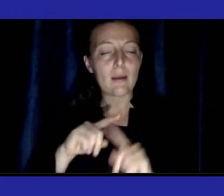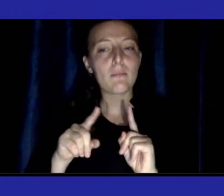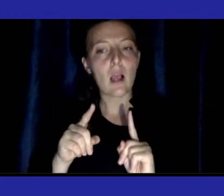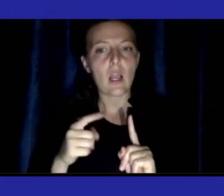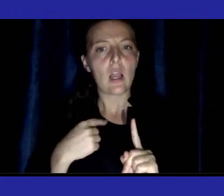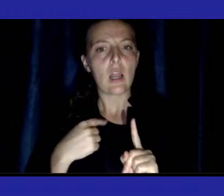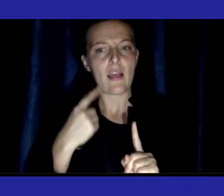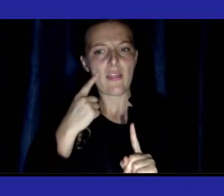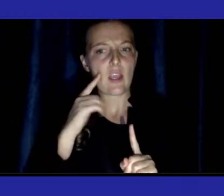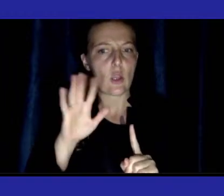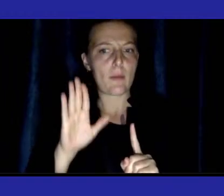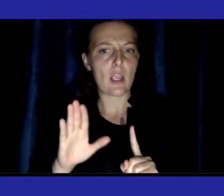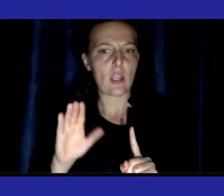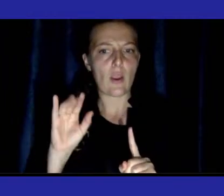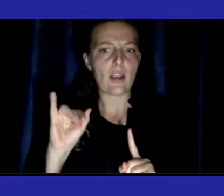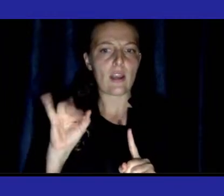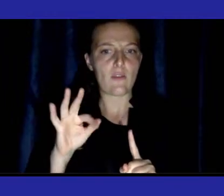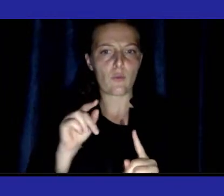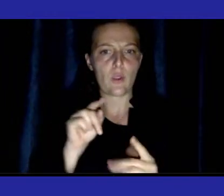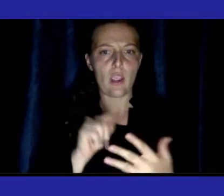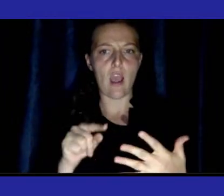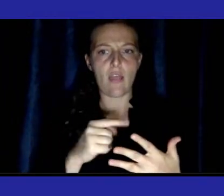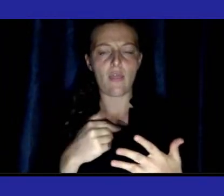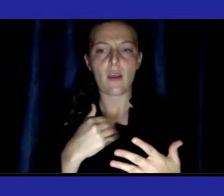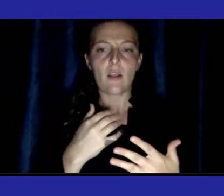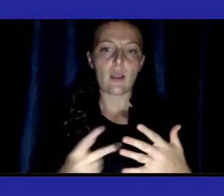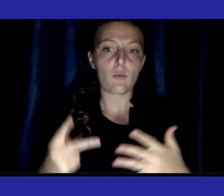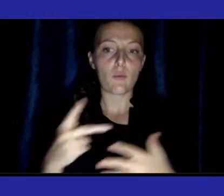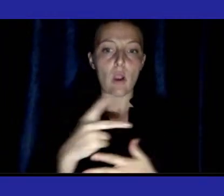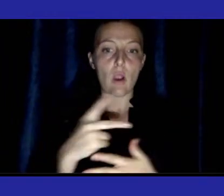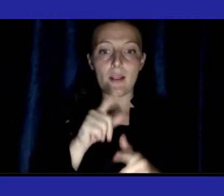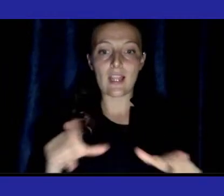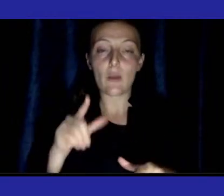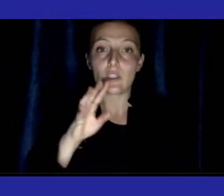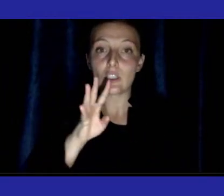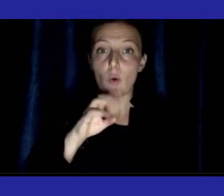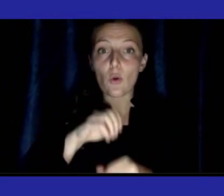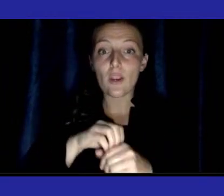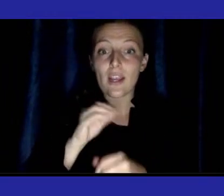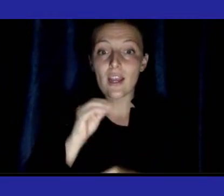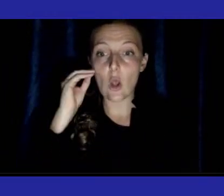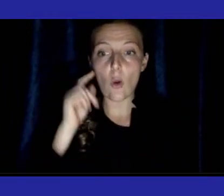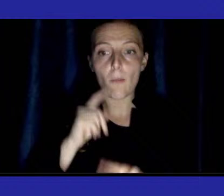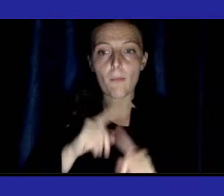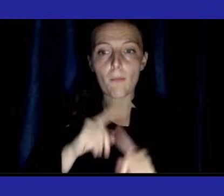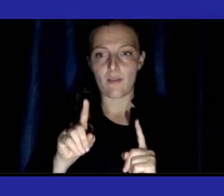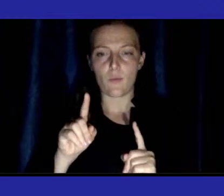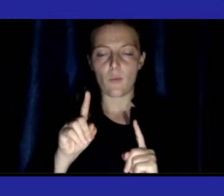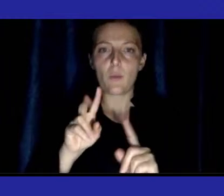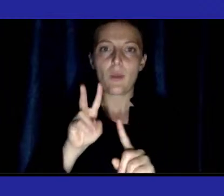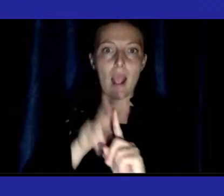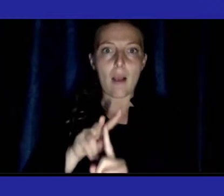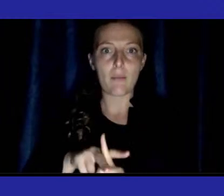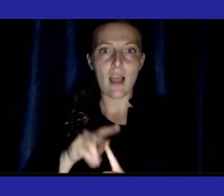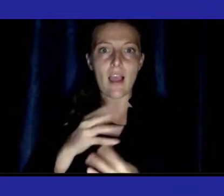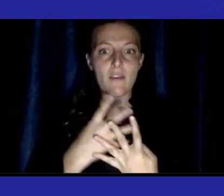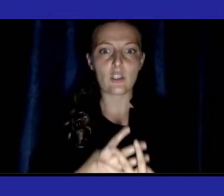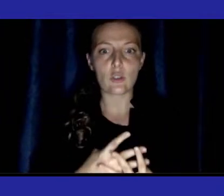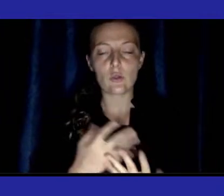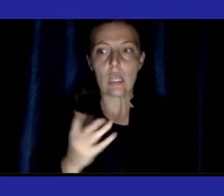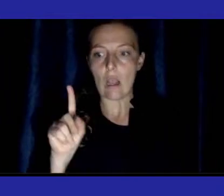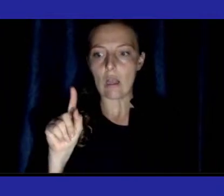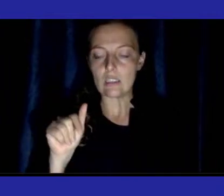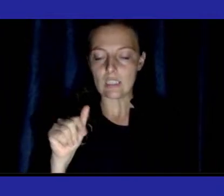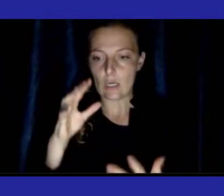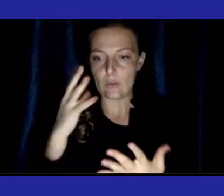to apply the filters, and I was like, oh wait, the data is missing on 40% of our patients, right? And so